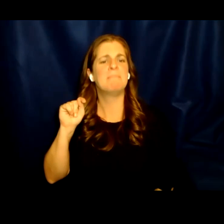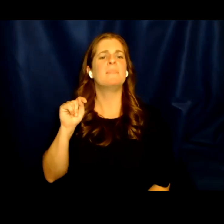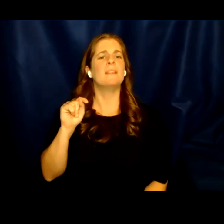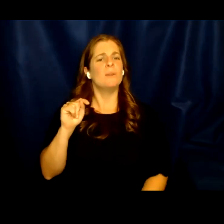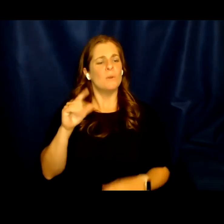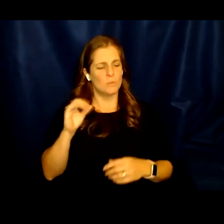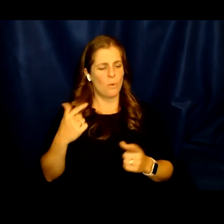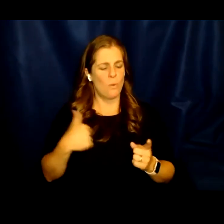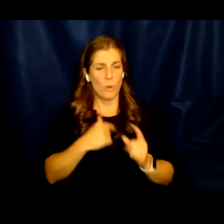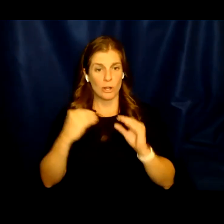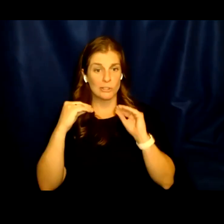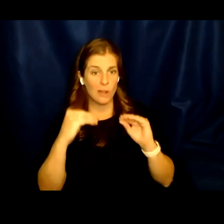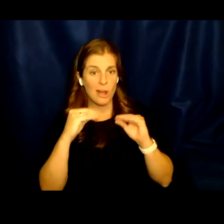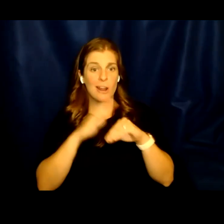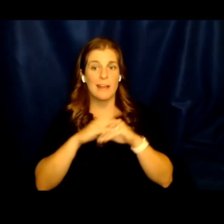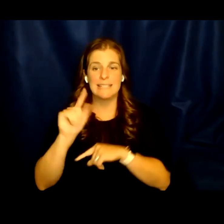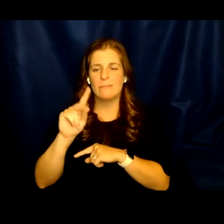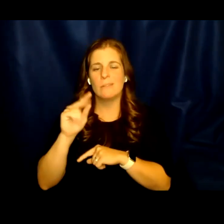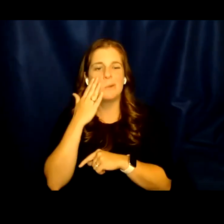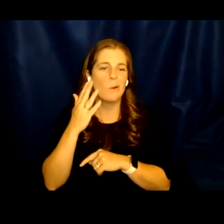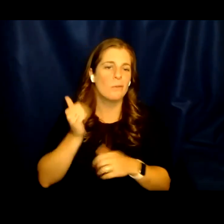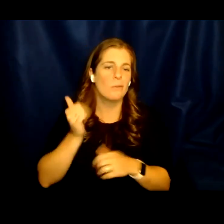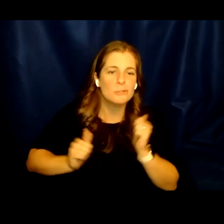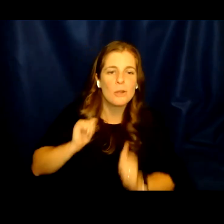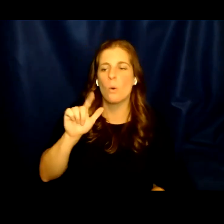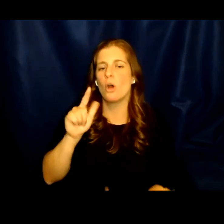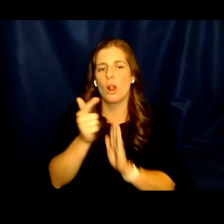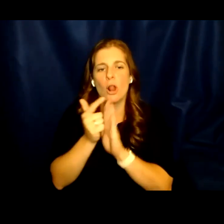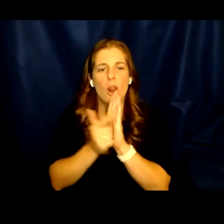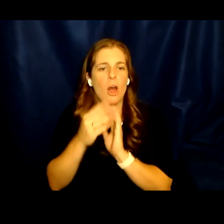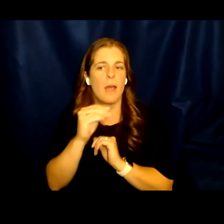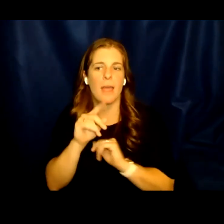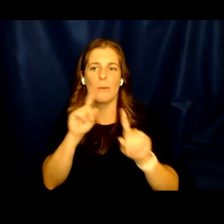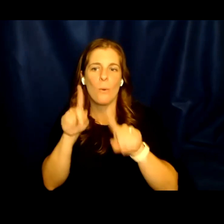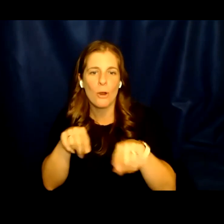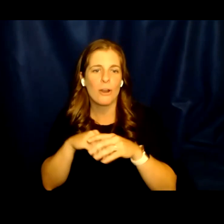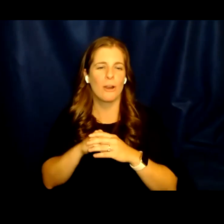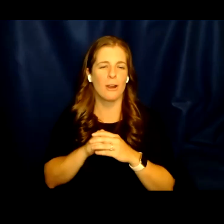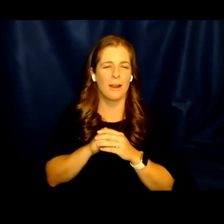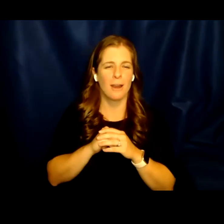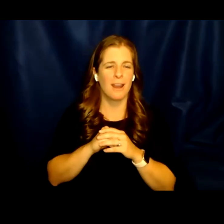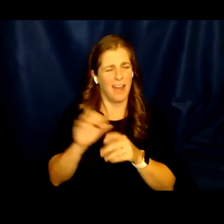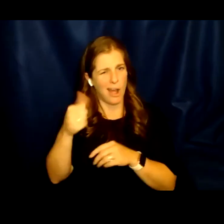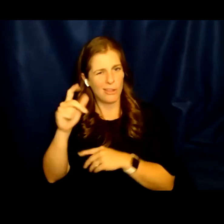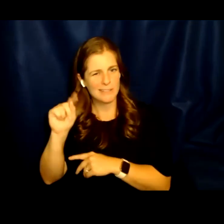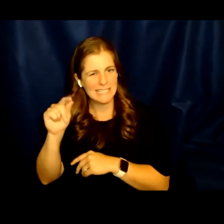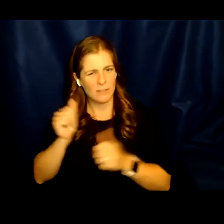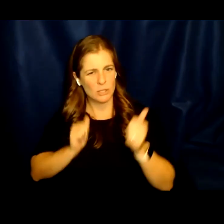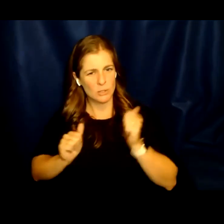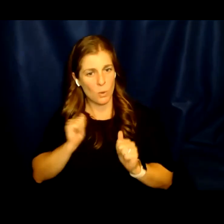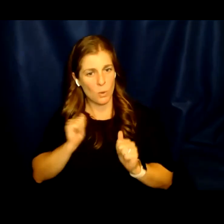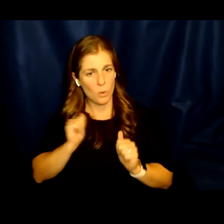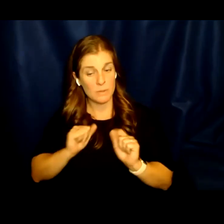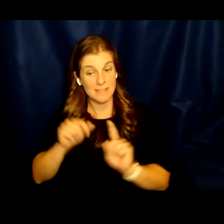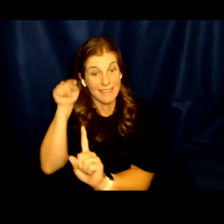on TV through Law and Order and countless movies and TV shows, is the reason we need police to